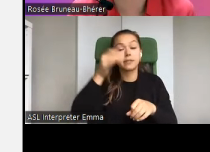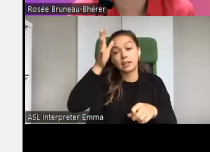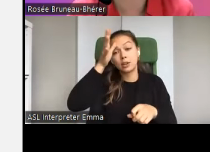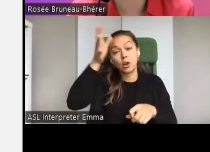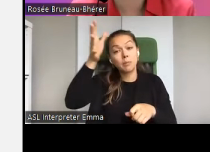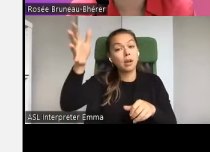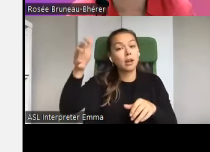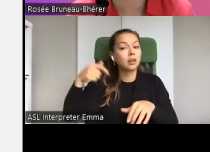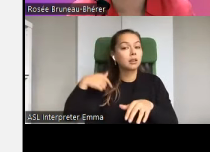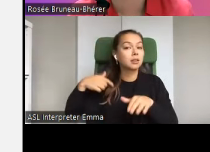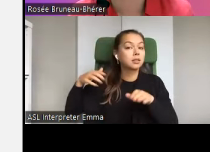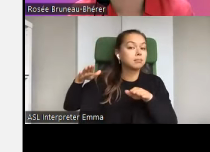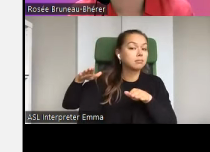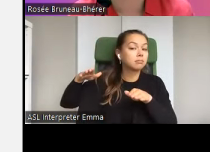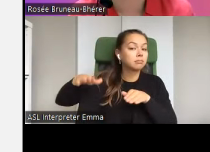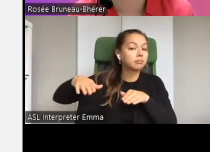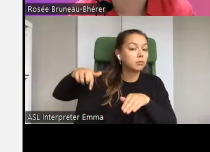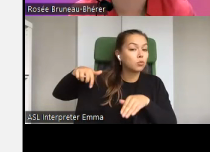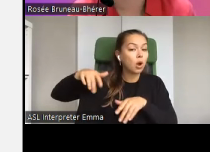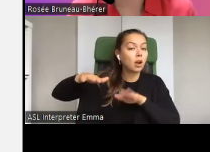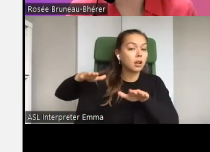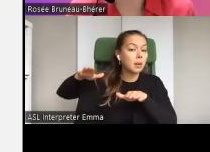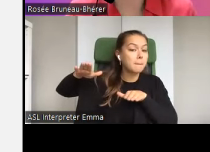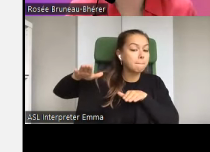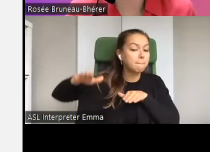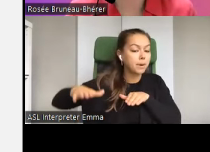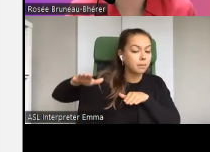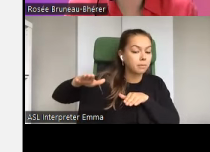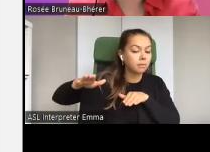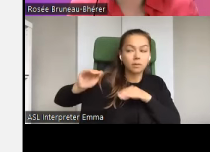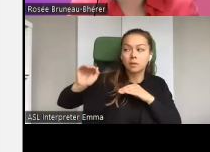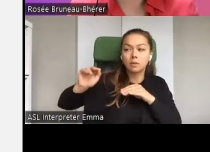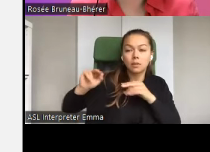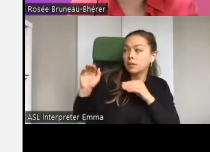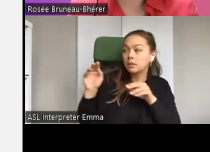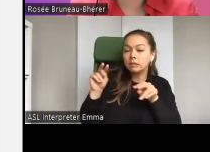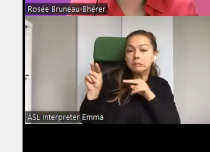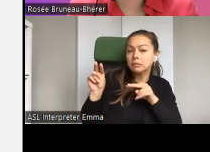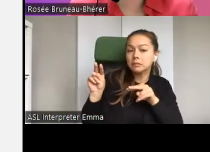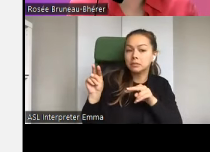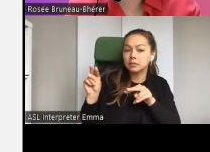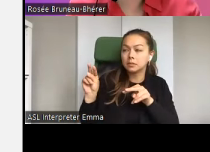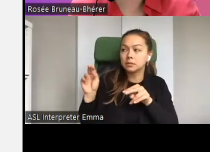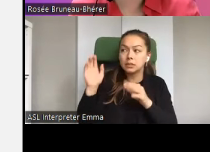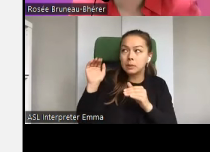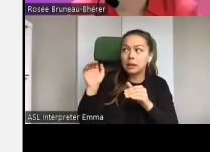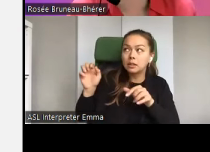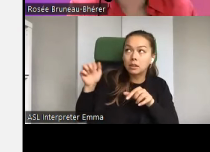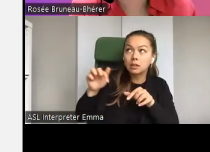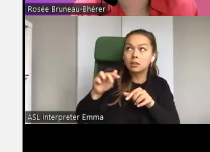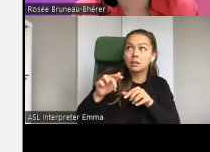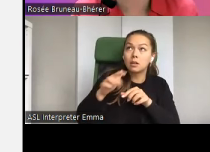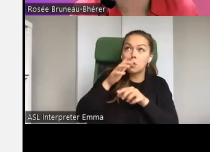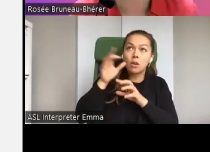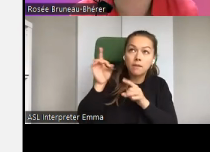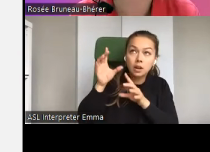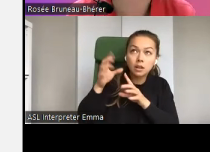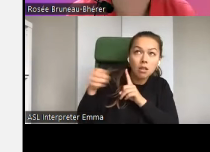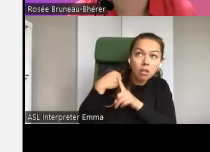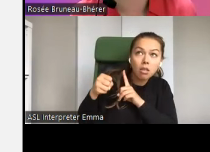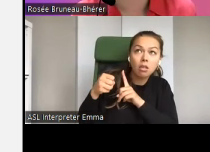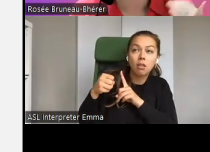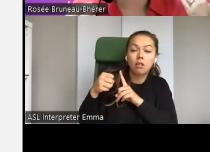who might be coming over, who might have drunk, and who might get violent with him. So we have that hypervigilance, which enabled